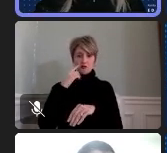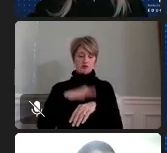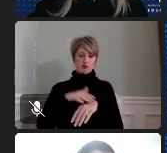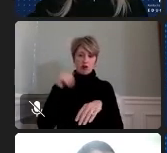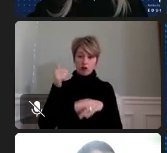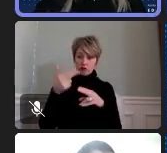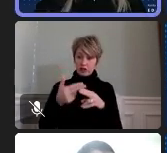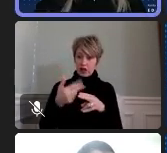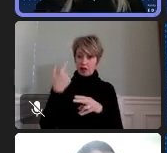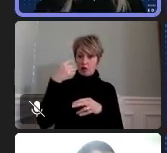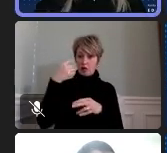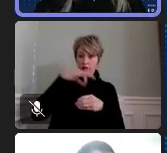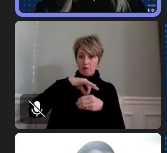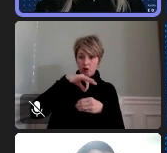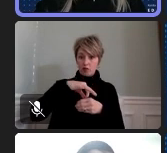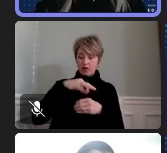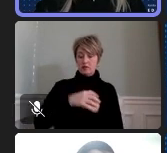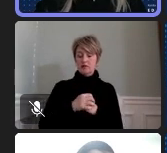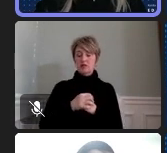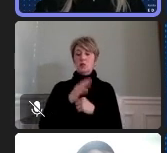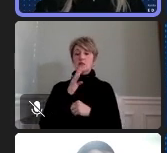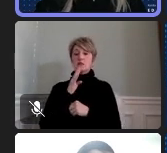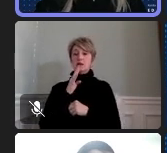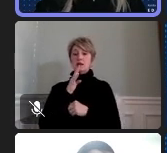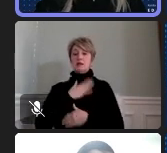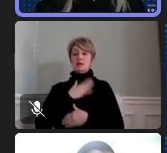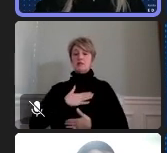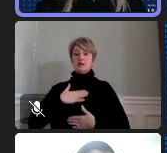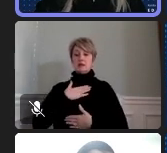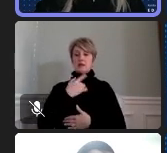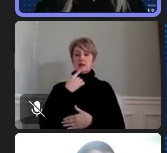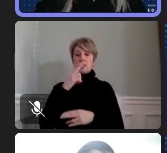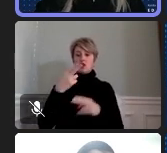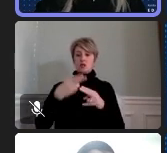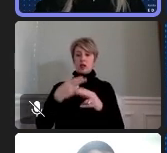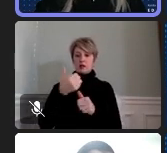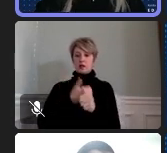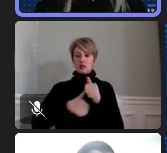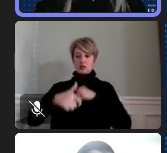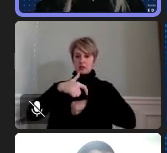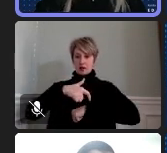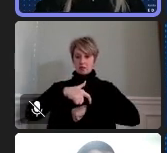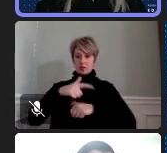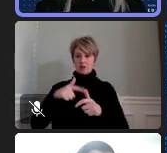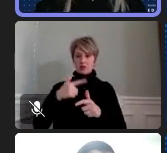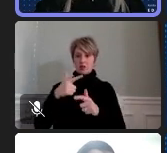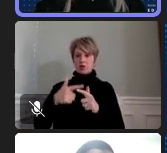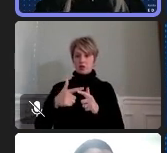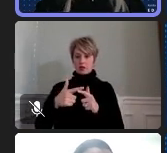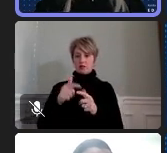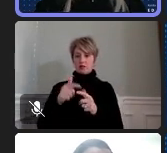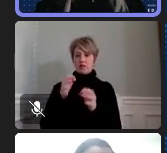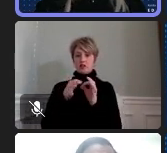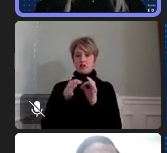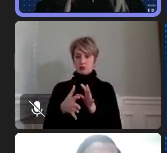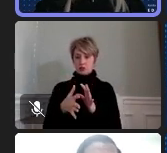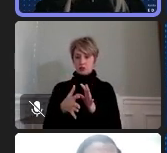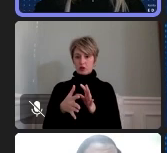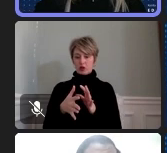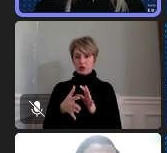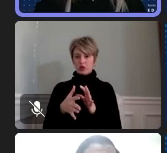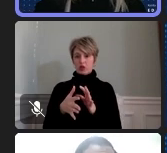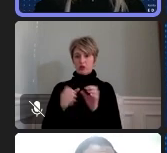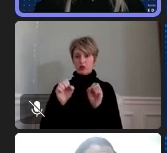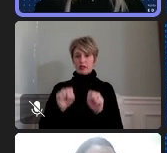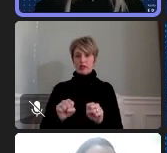voting. When speaking, please state your name each time so the American Sign Language interpreters